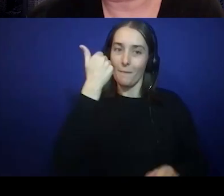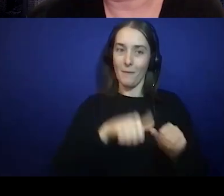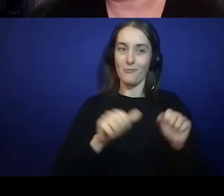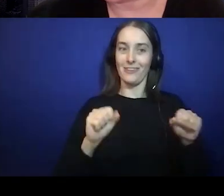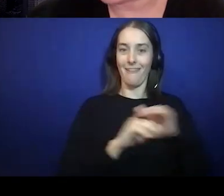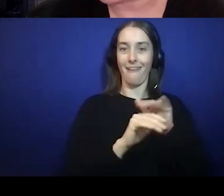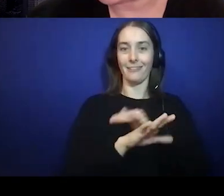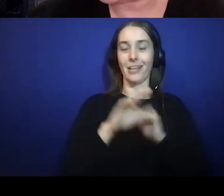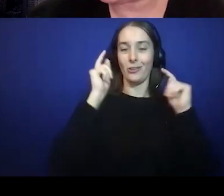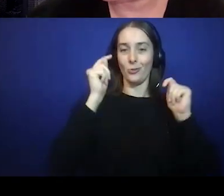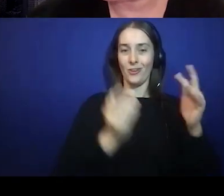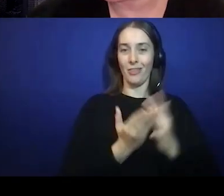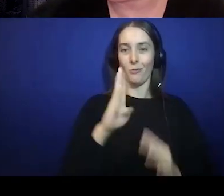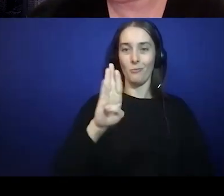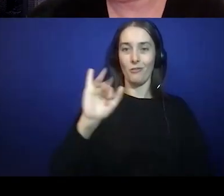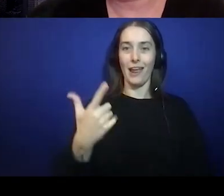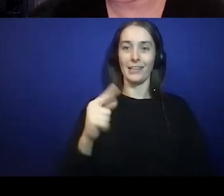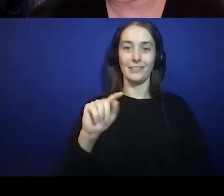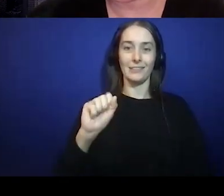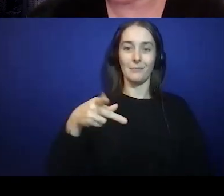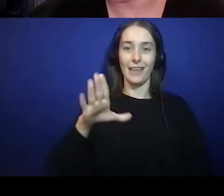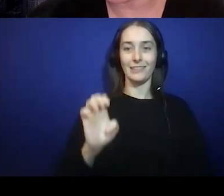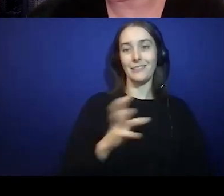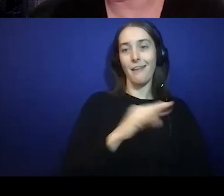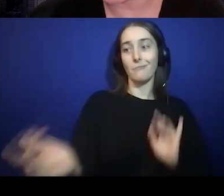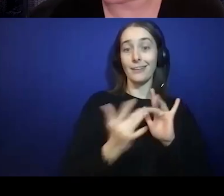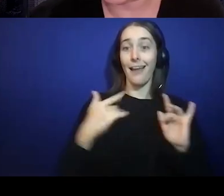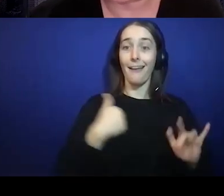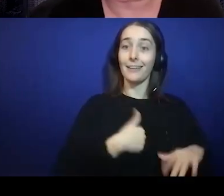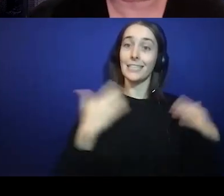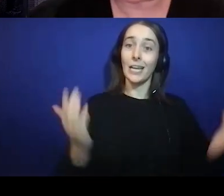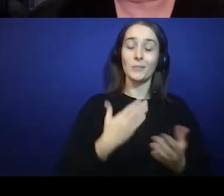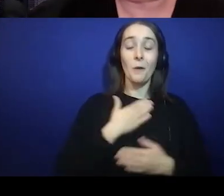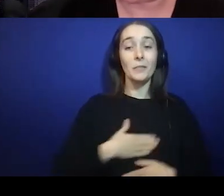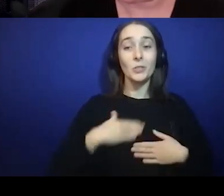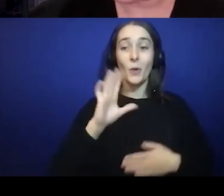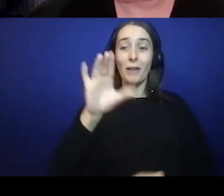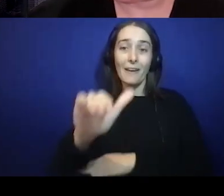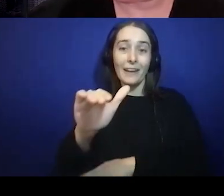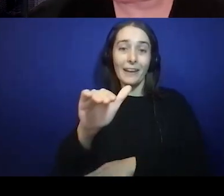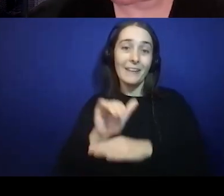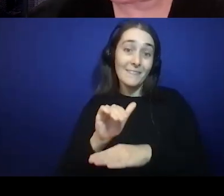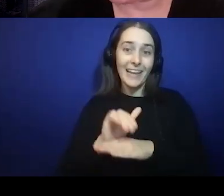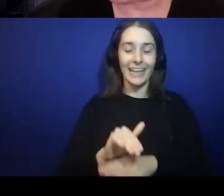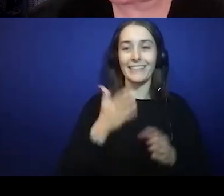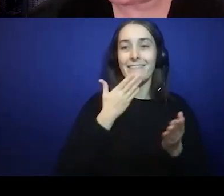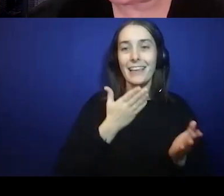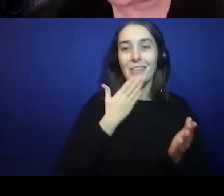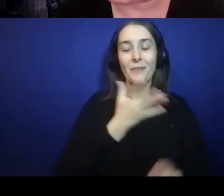in Brightspace and reach out to us here. So please have a wonderful evening and thank you. And thank you to